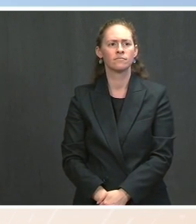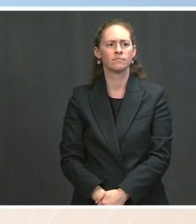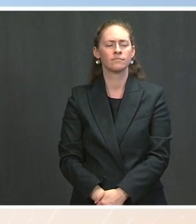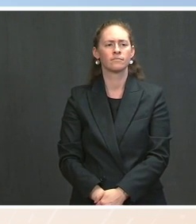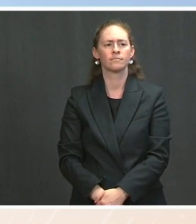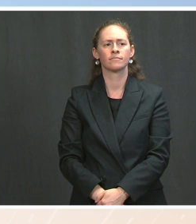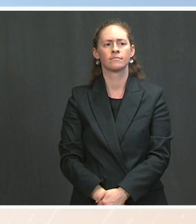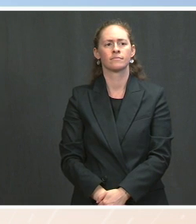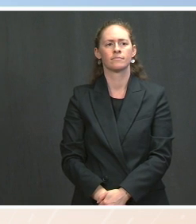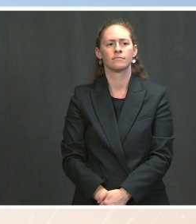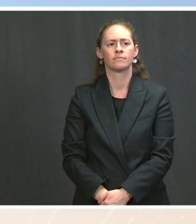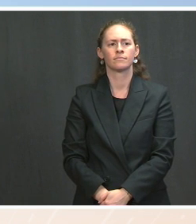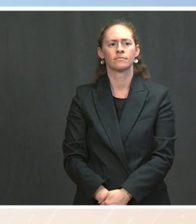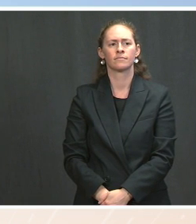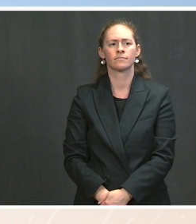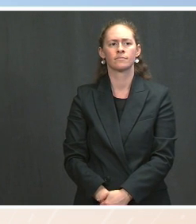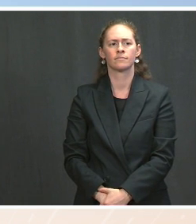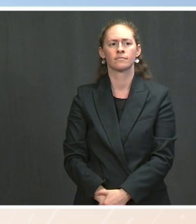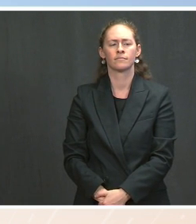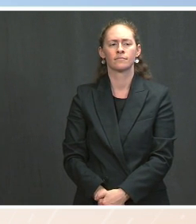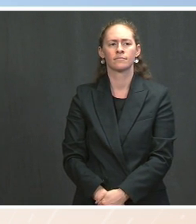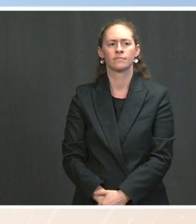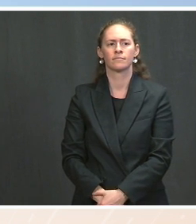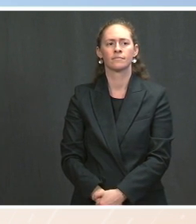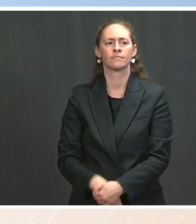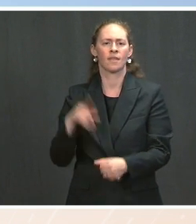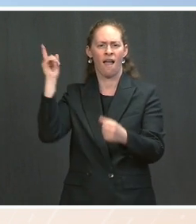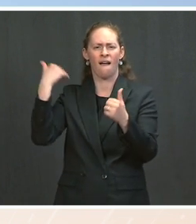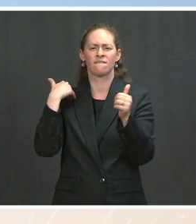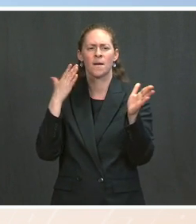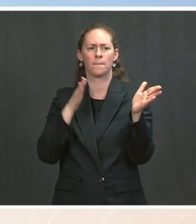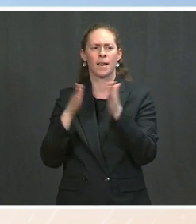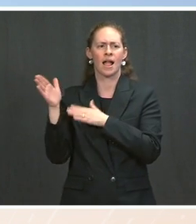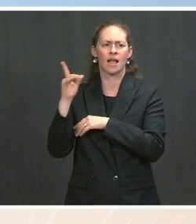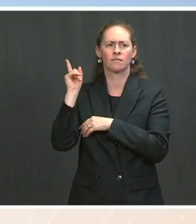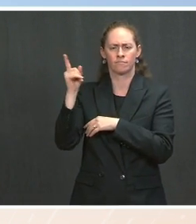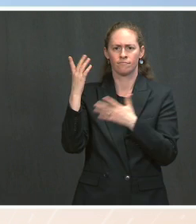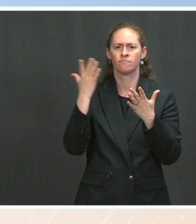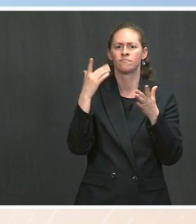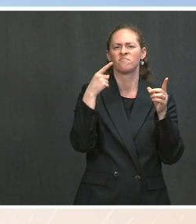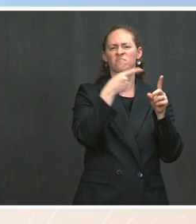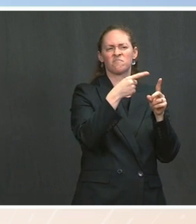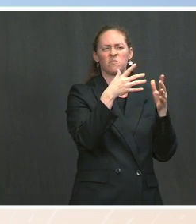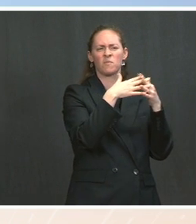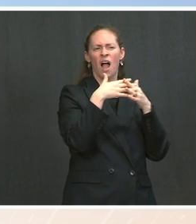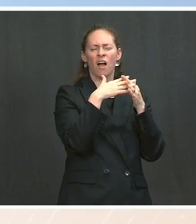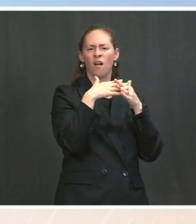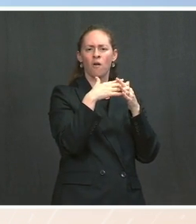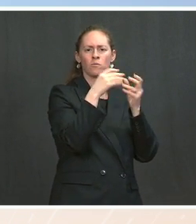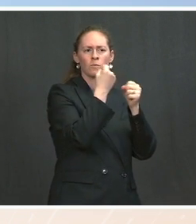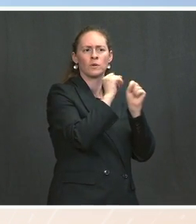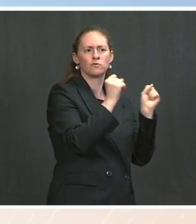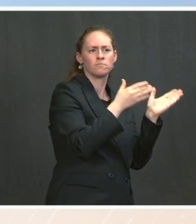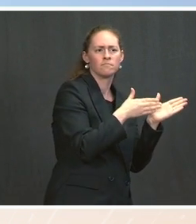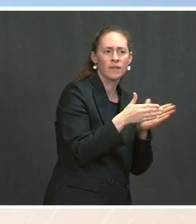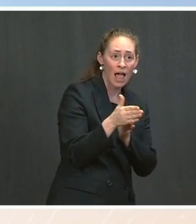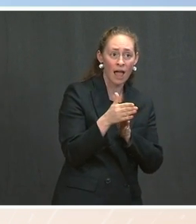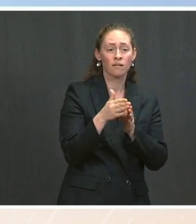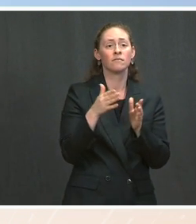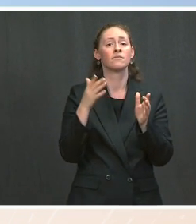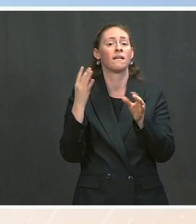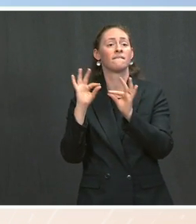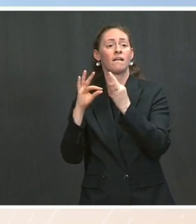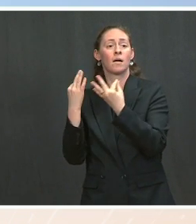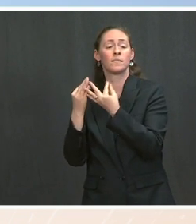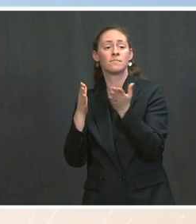American Families Plan, have all been proposed through the prism of what he can do to help working people, help people trying to make ends meet,